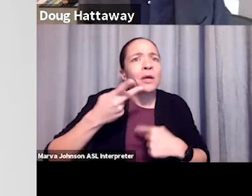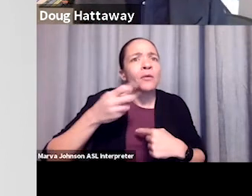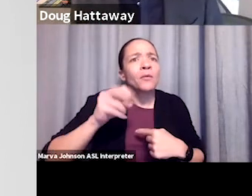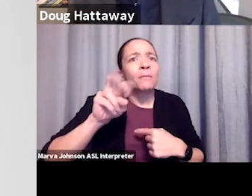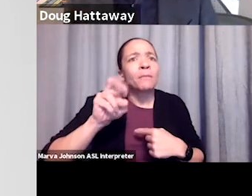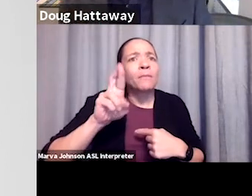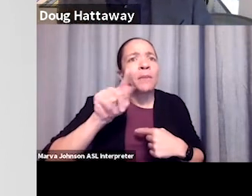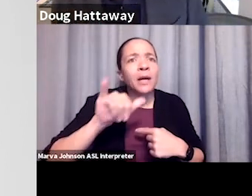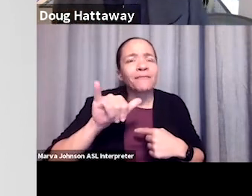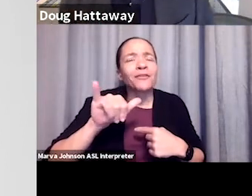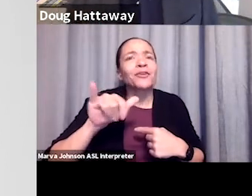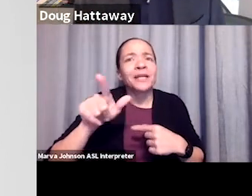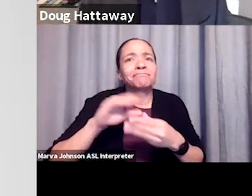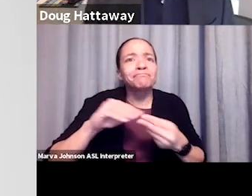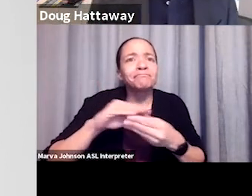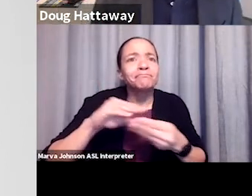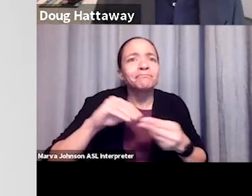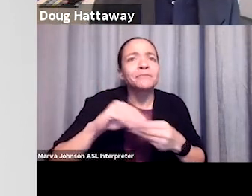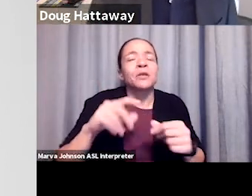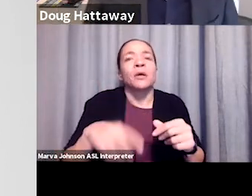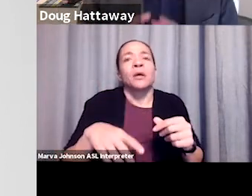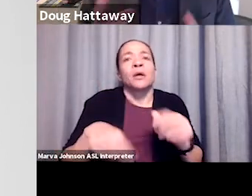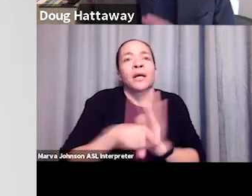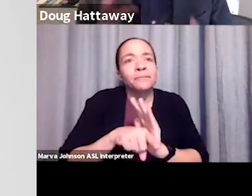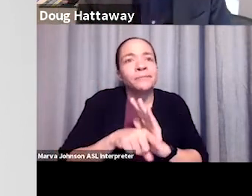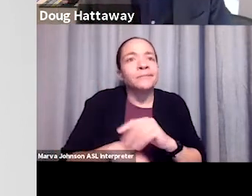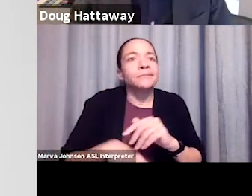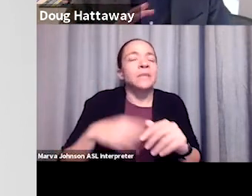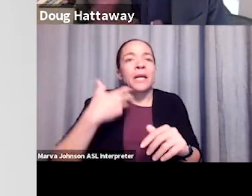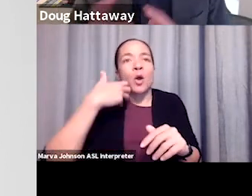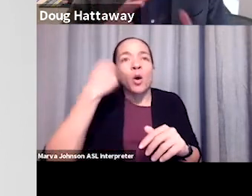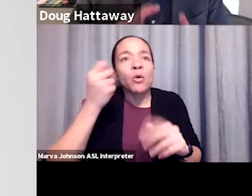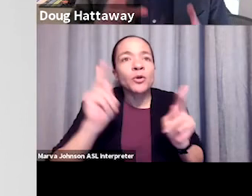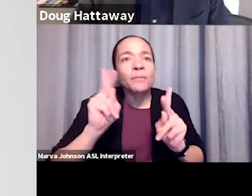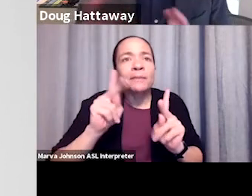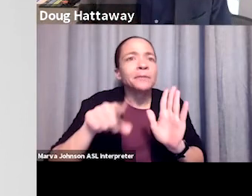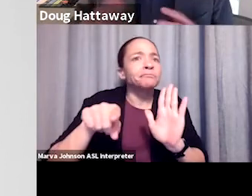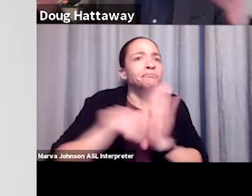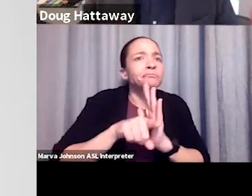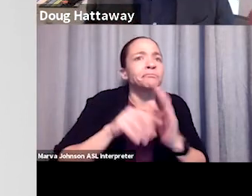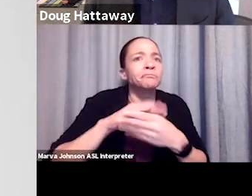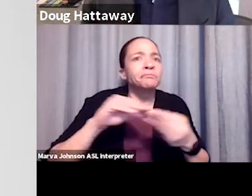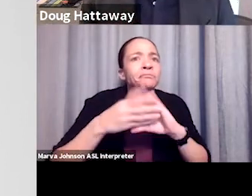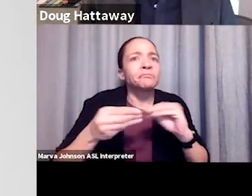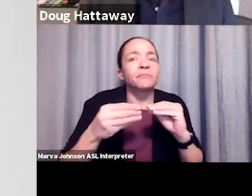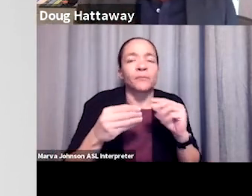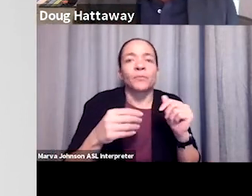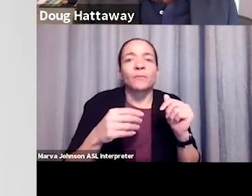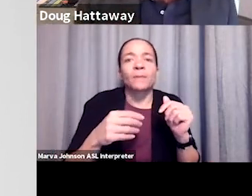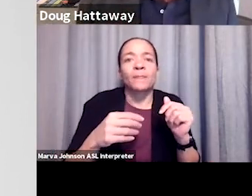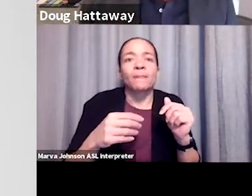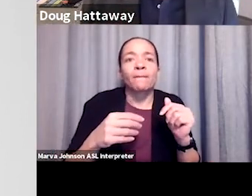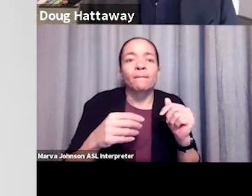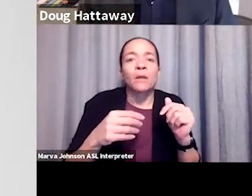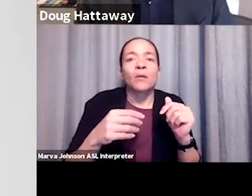about older people. And that's often the case, sort of narratives about people, which obviously often